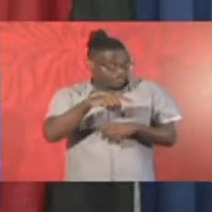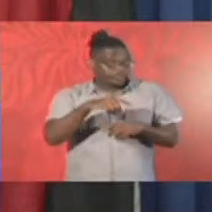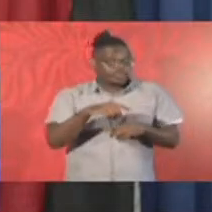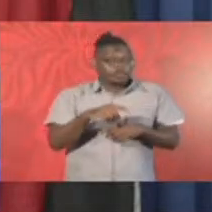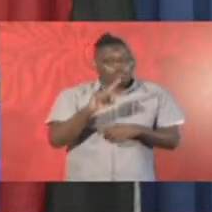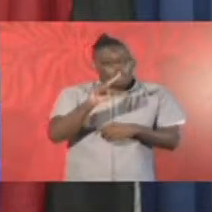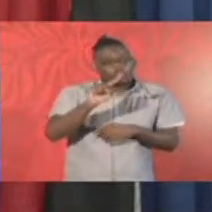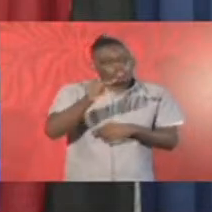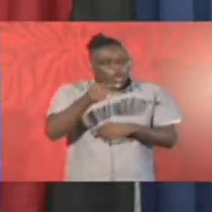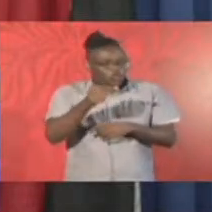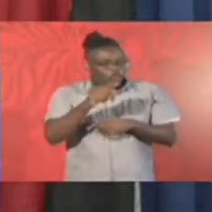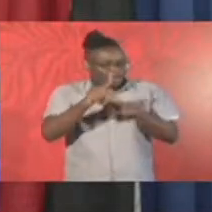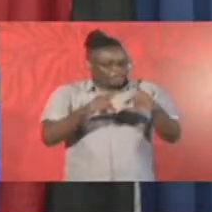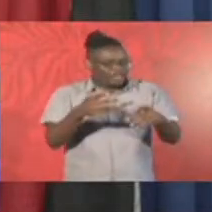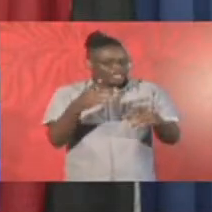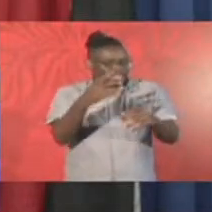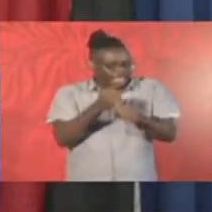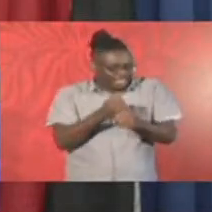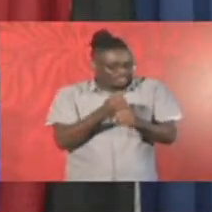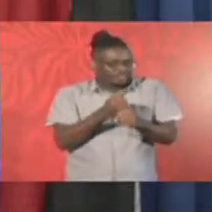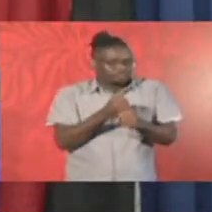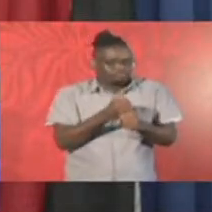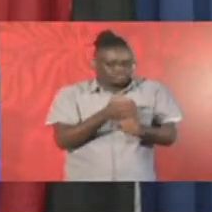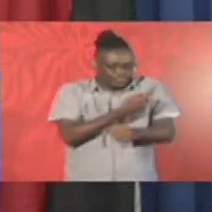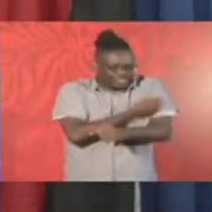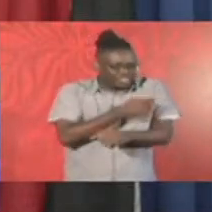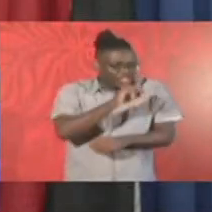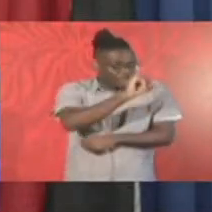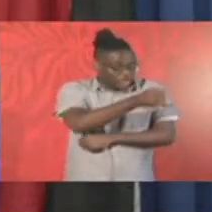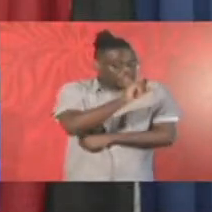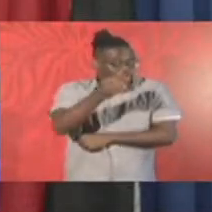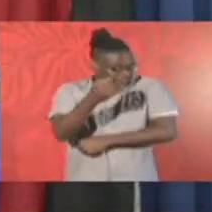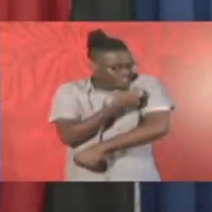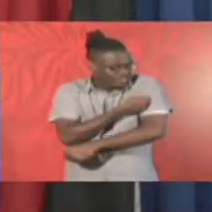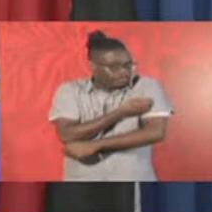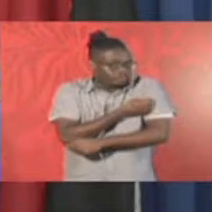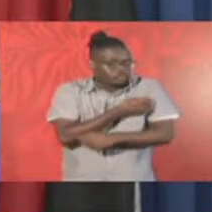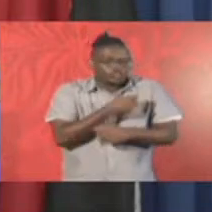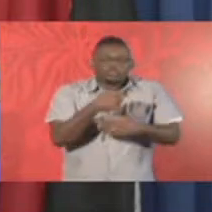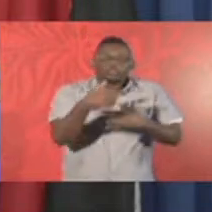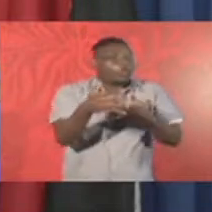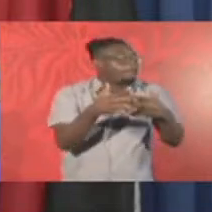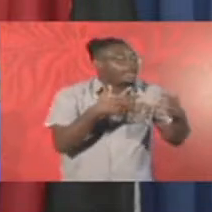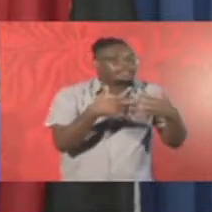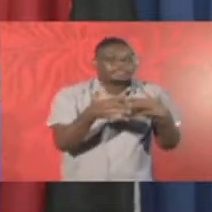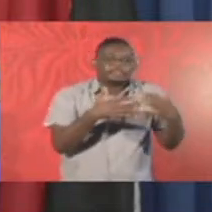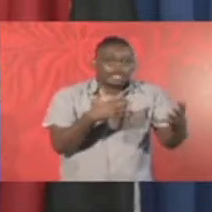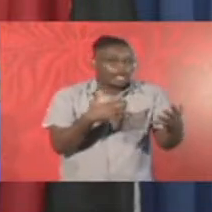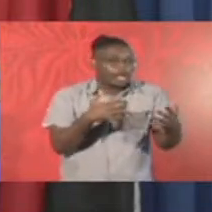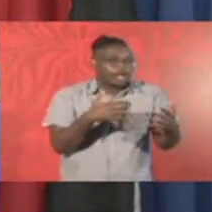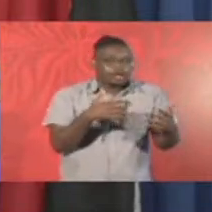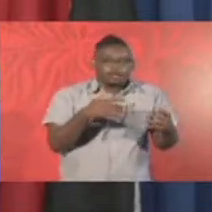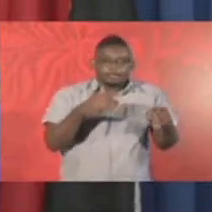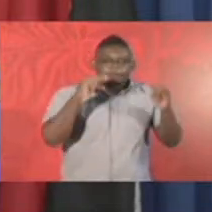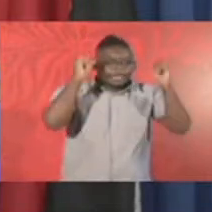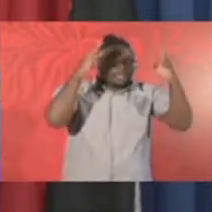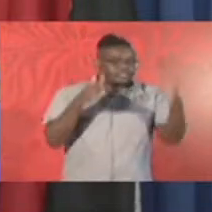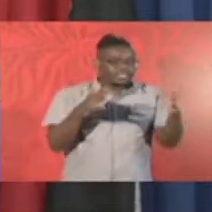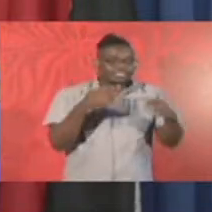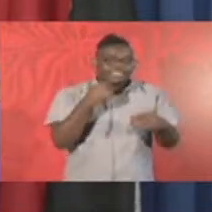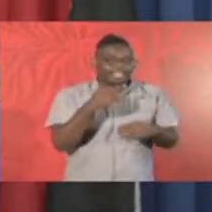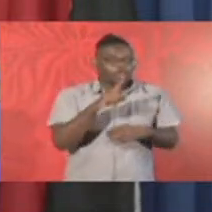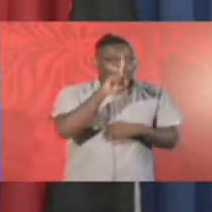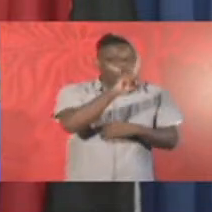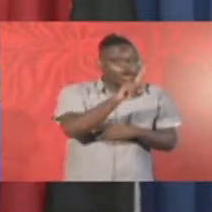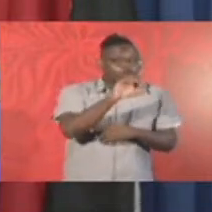one-dose vaccine, it doesn't matter what the minister's adjective is. We have 108,000 of those vaccines